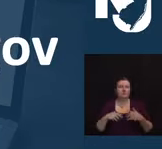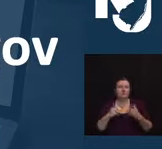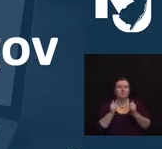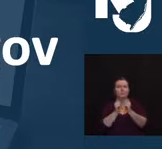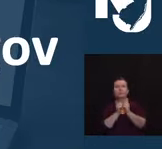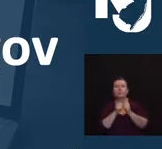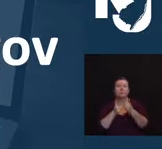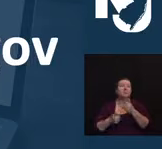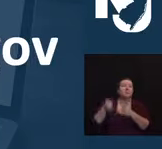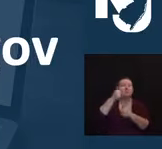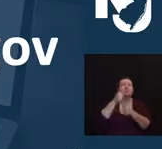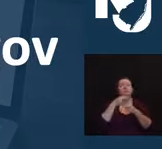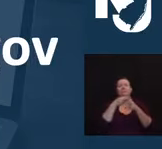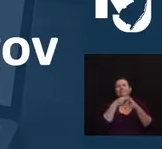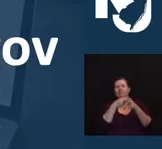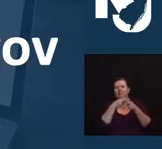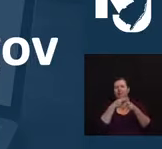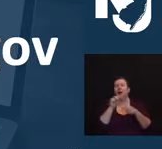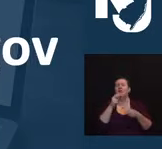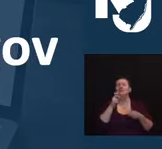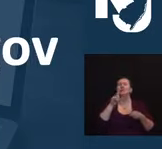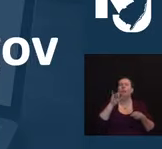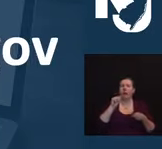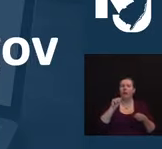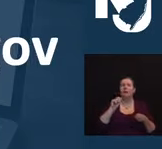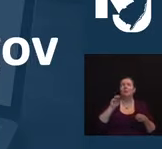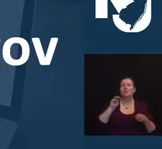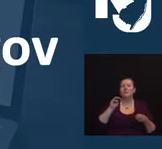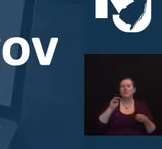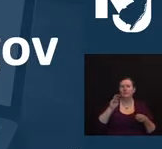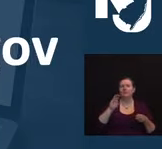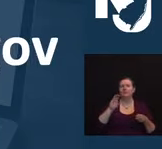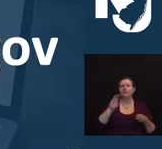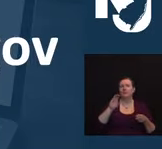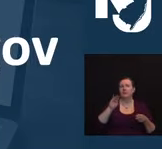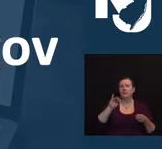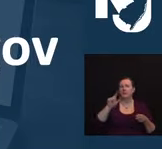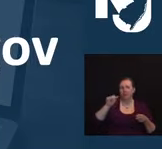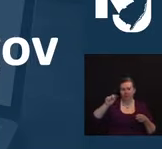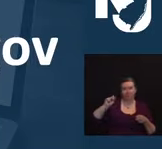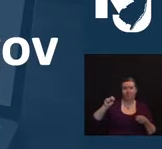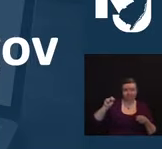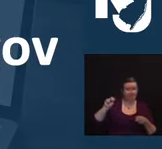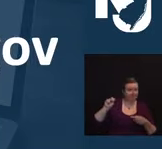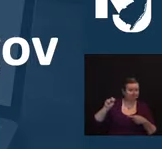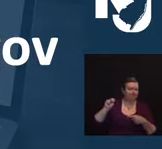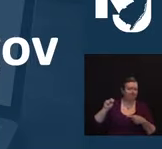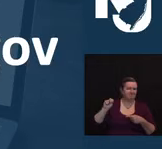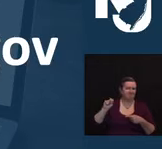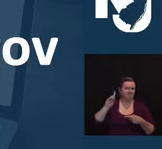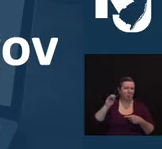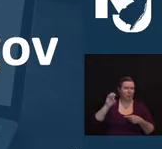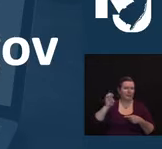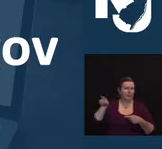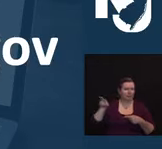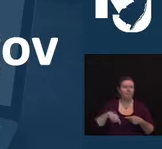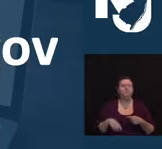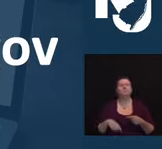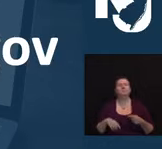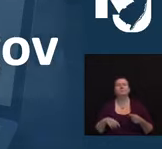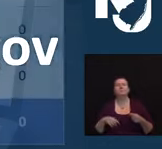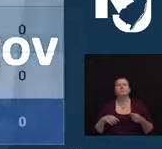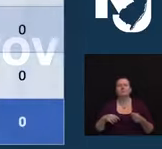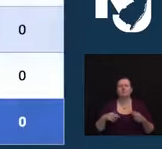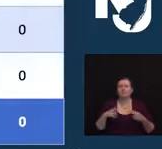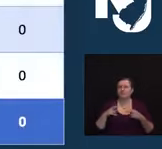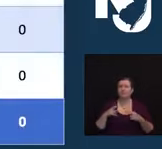McMillan. And as if gaining the top spot in the nation isn't good enough news, we have even more. As